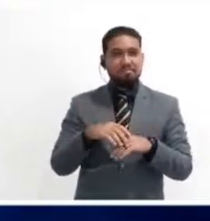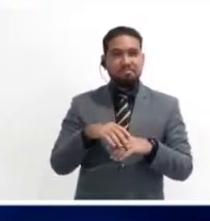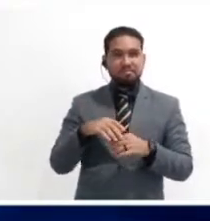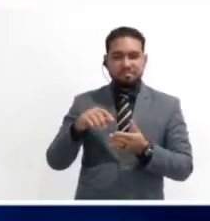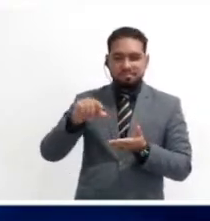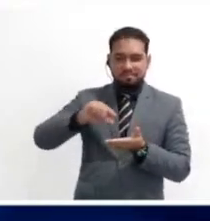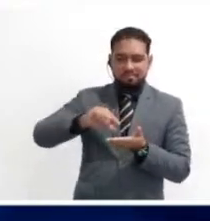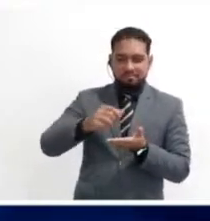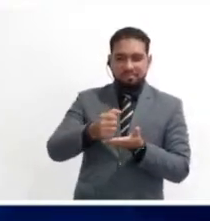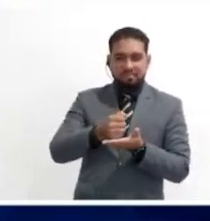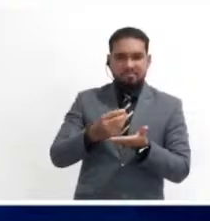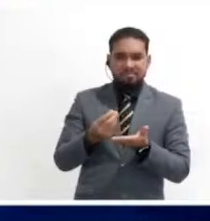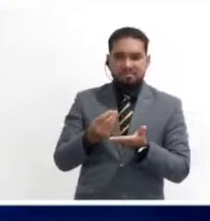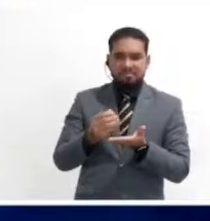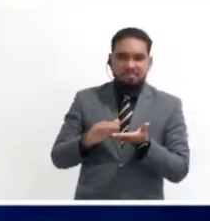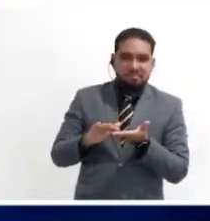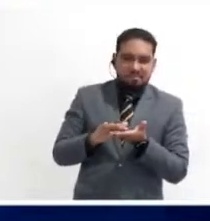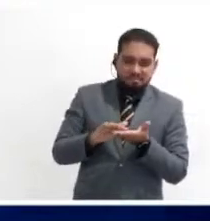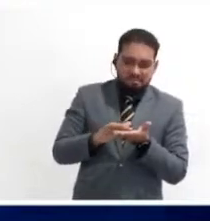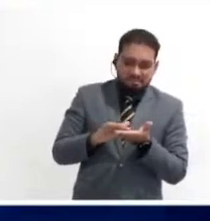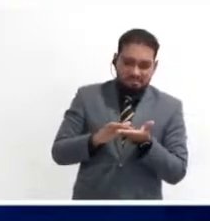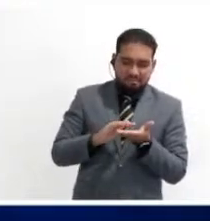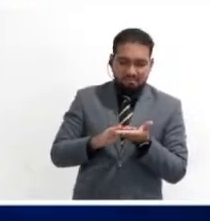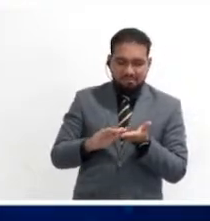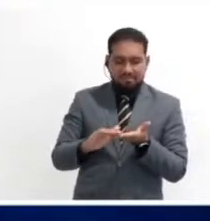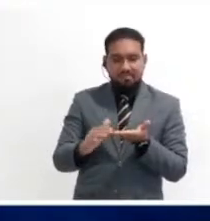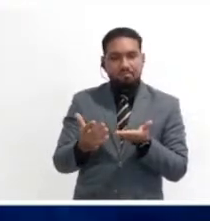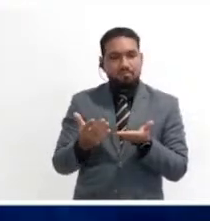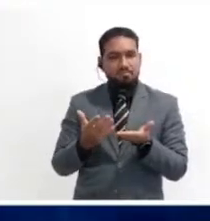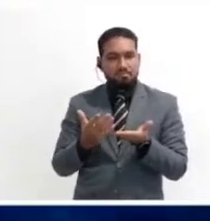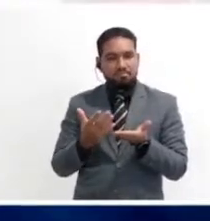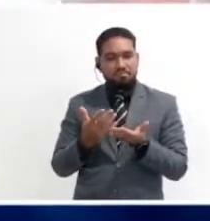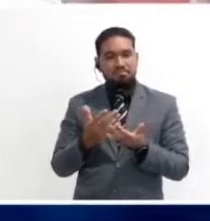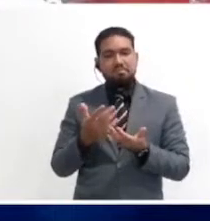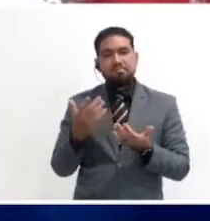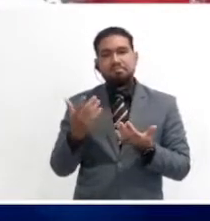already been mounted and wire bonded, in this case, to a little printed circuit board.